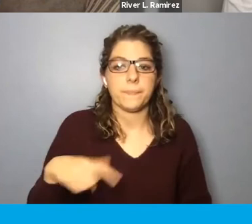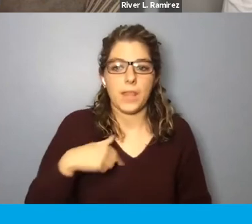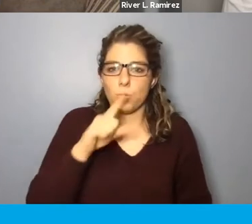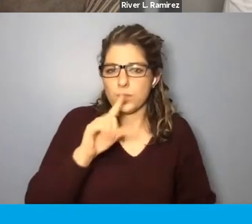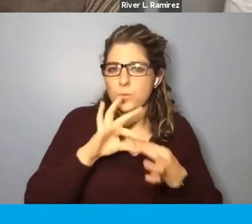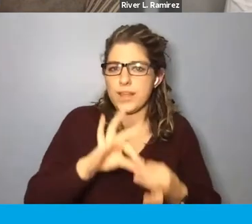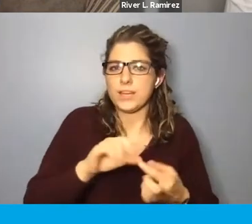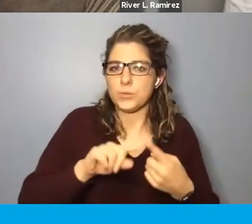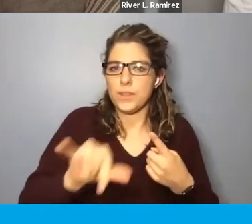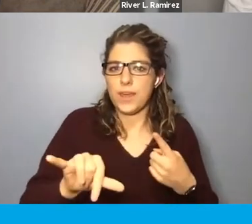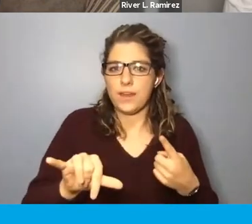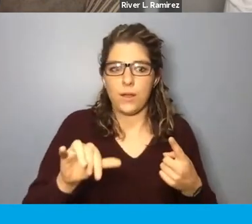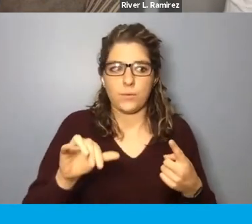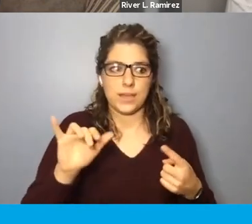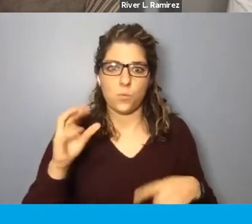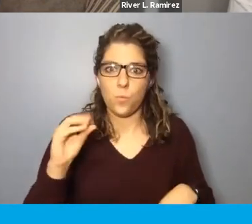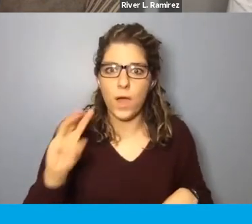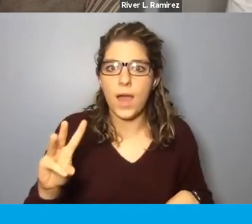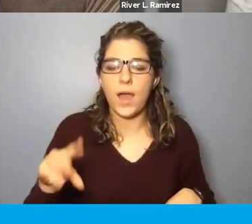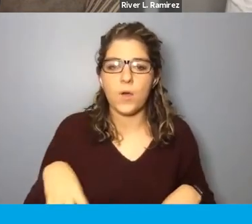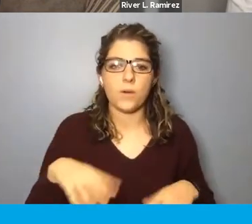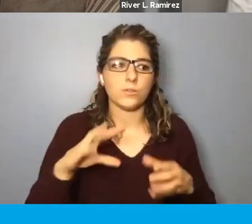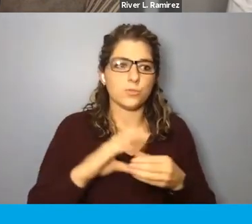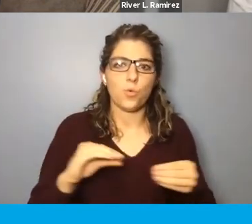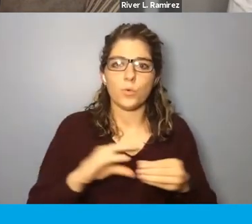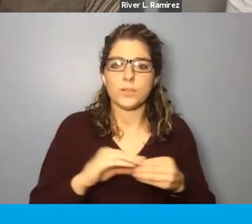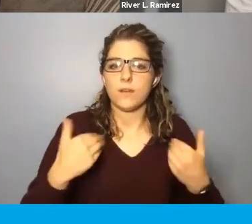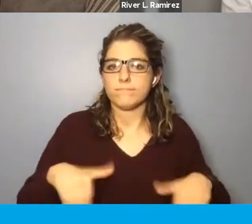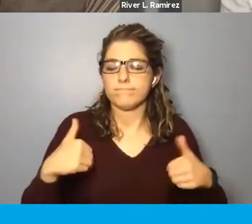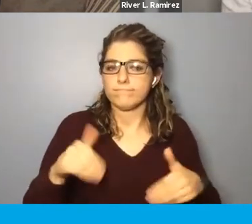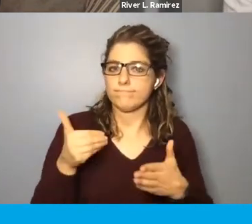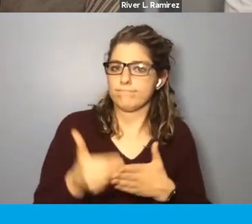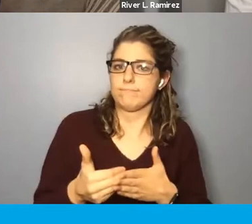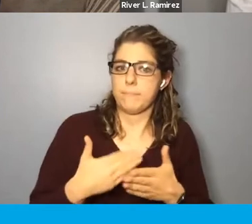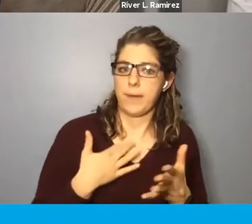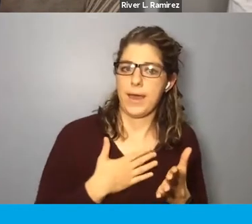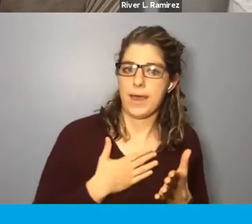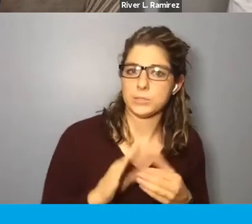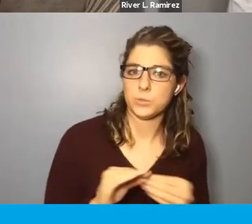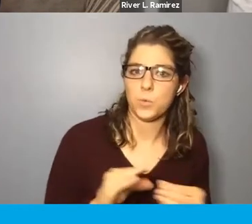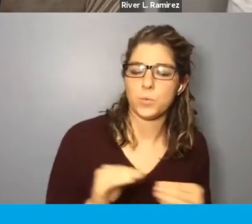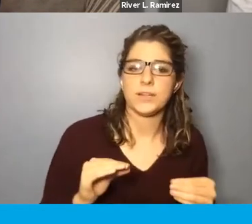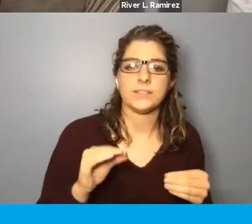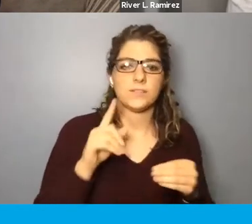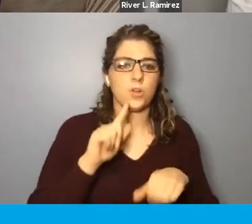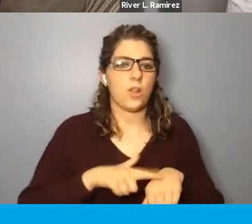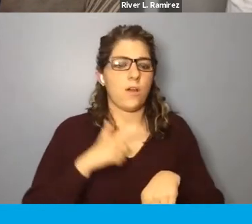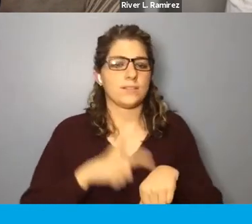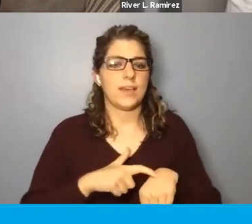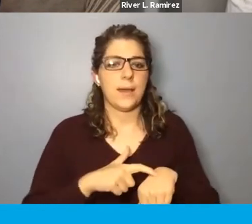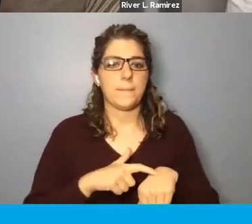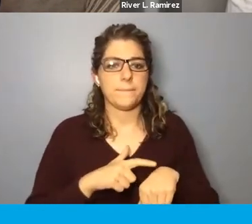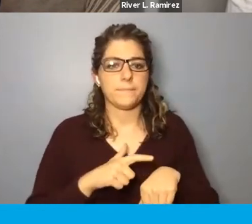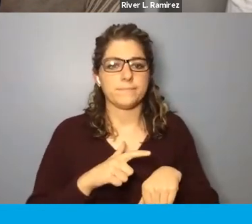related to it. And I was like, wow, these stories are like so close to my own stories. And for so long, like